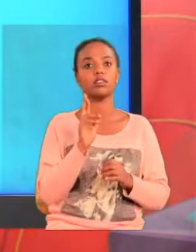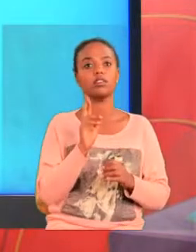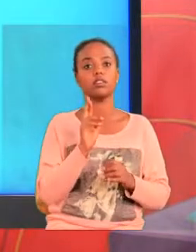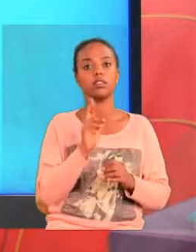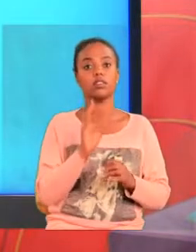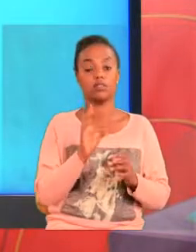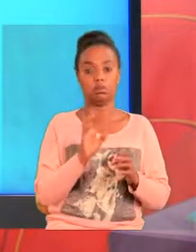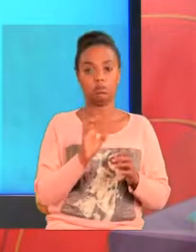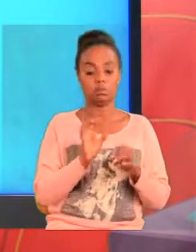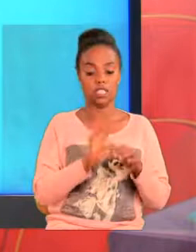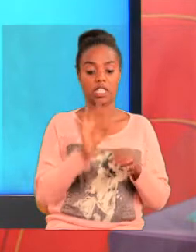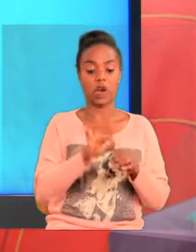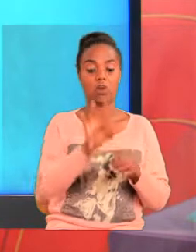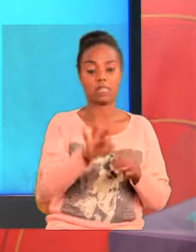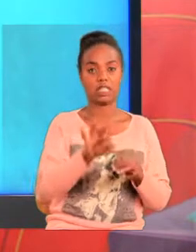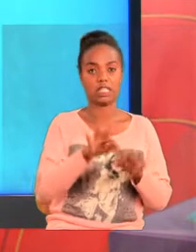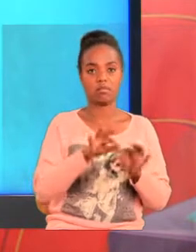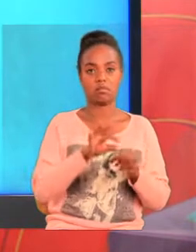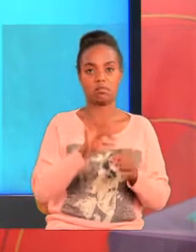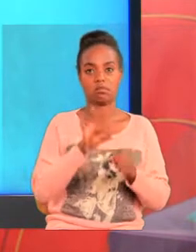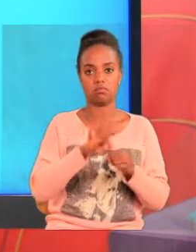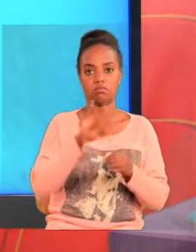The crops